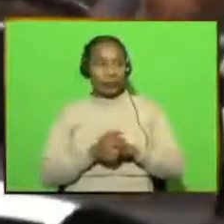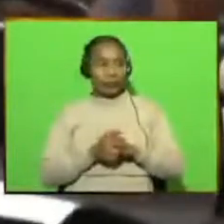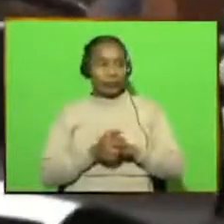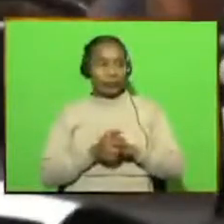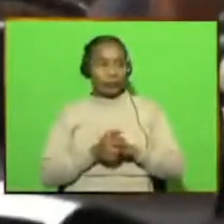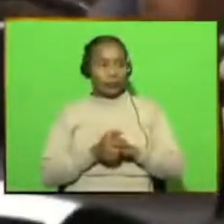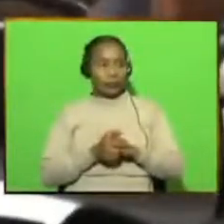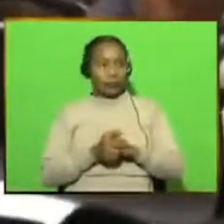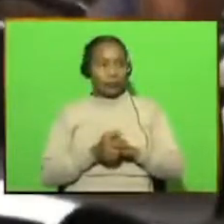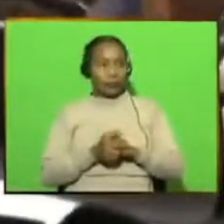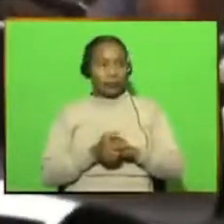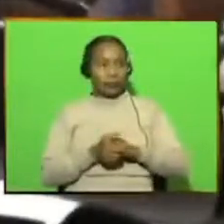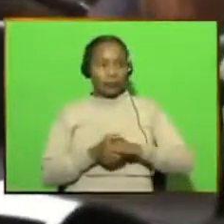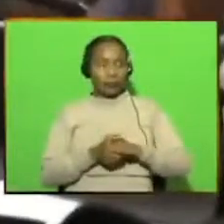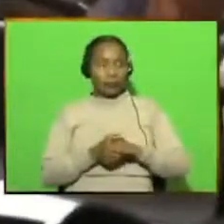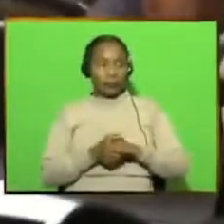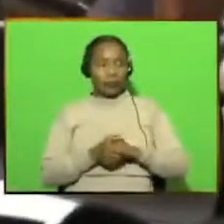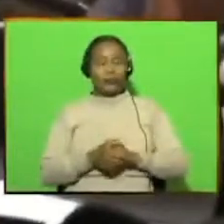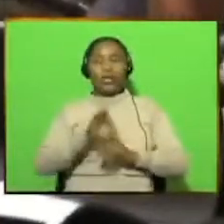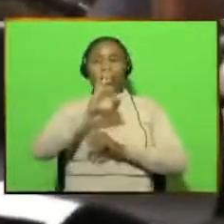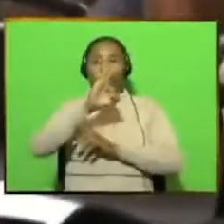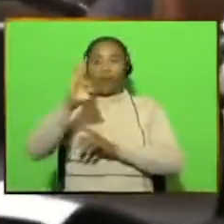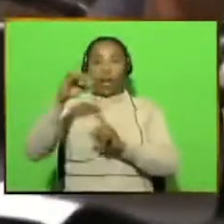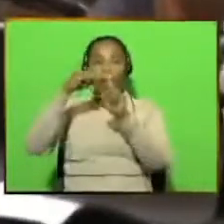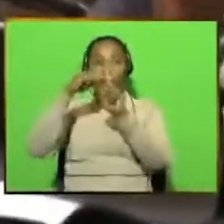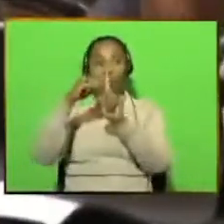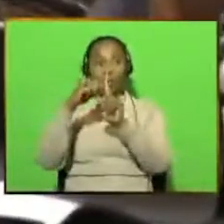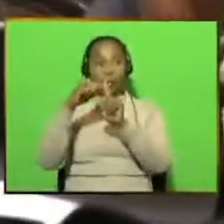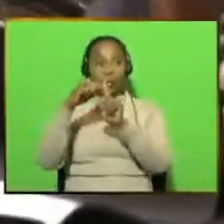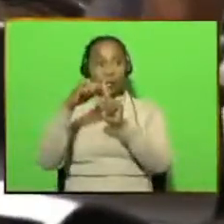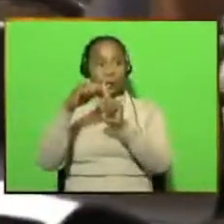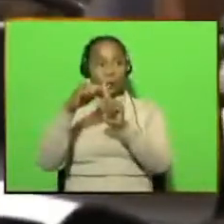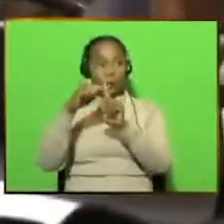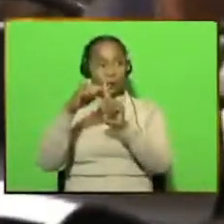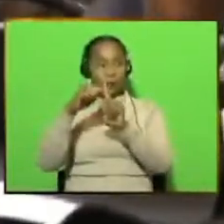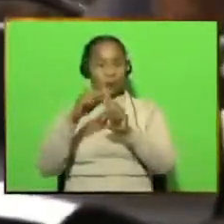job. Freedom Front Plus.